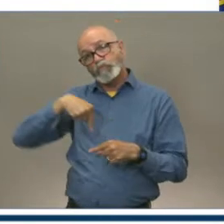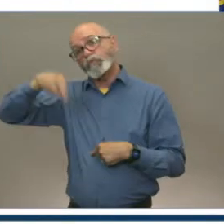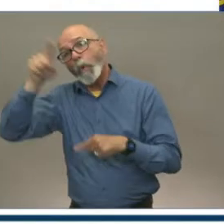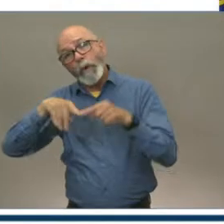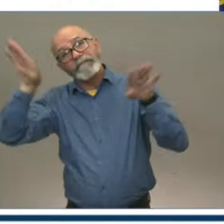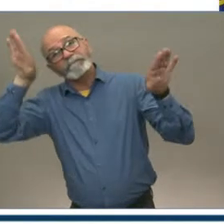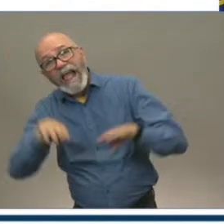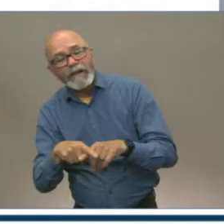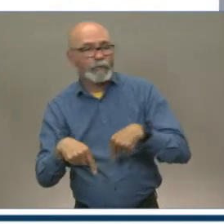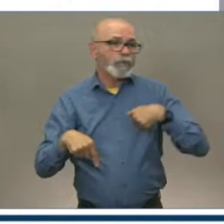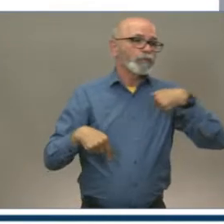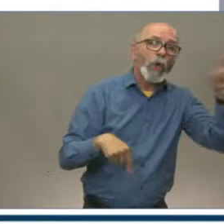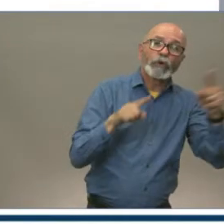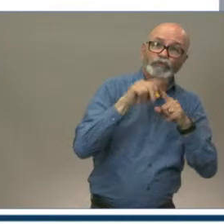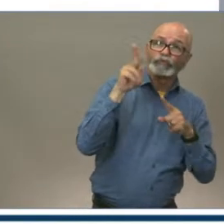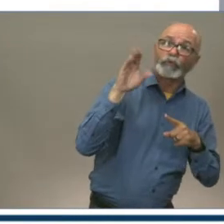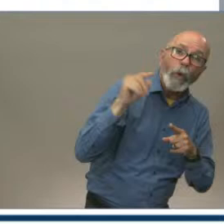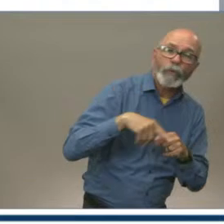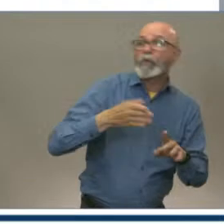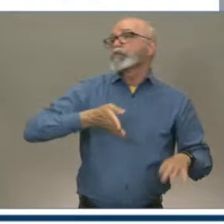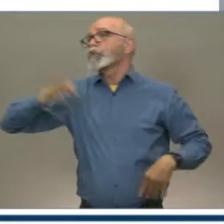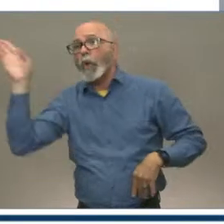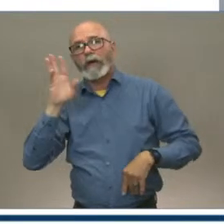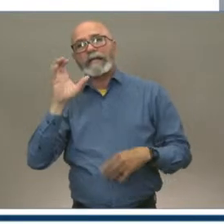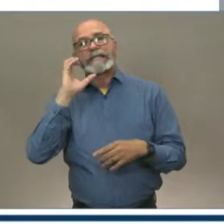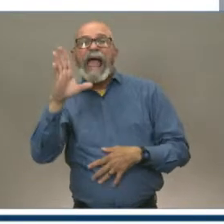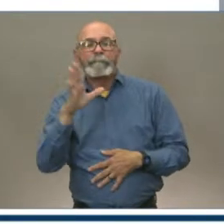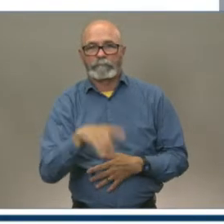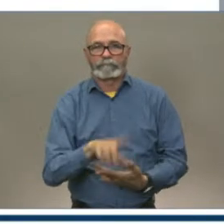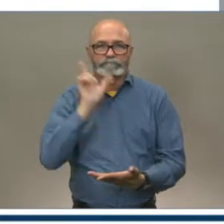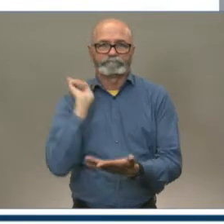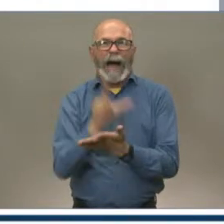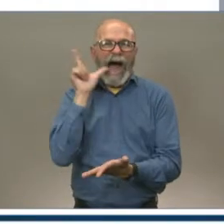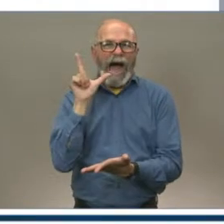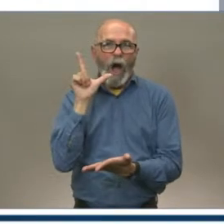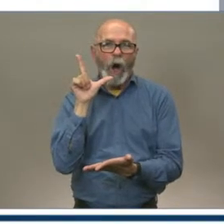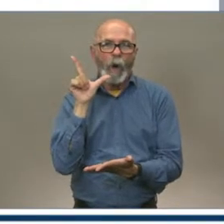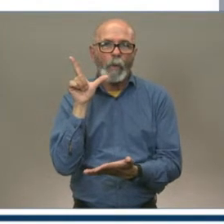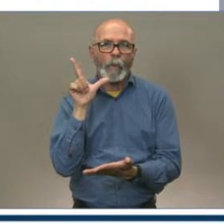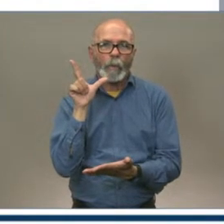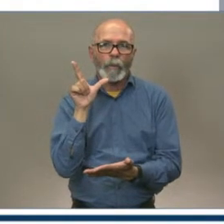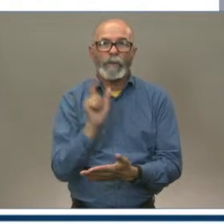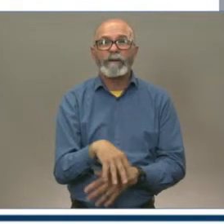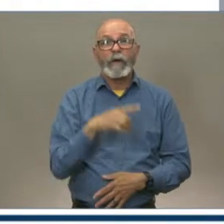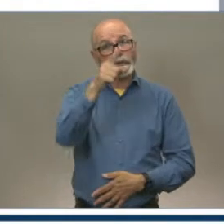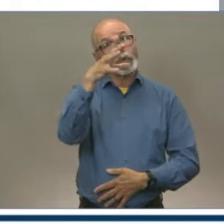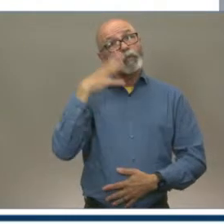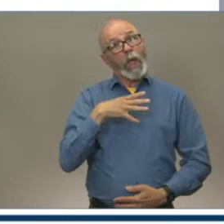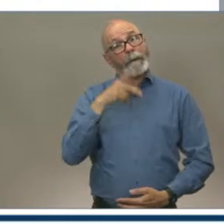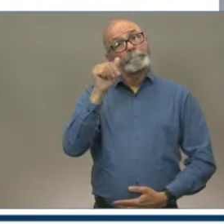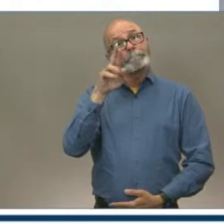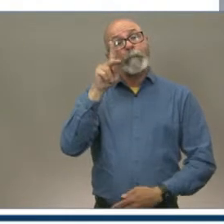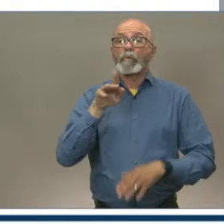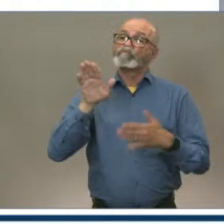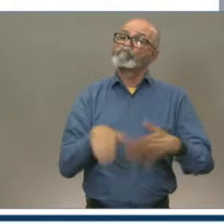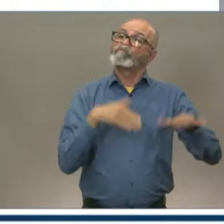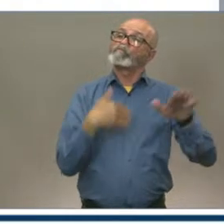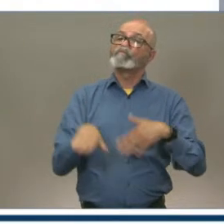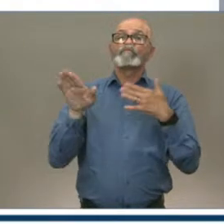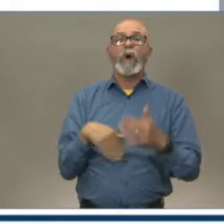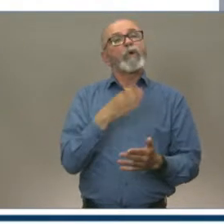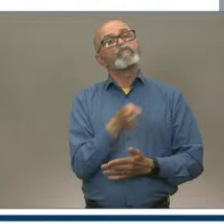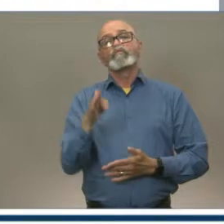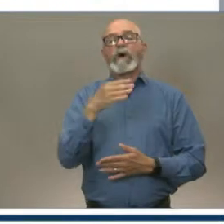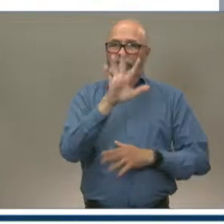Cape Breton. If you want to go to a park for a hike, go to a park in your own community. This does not apply